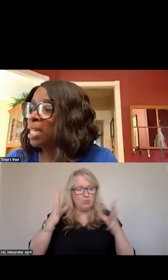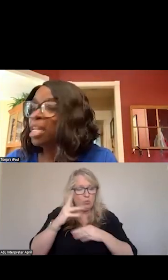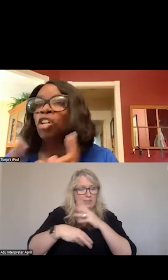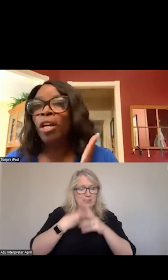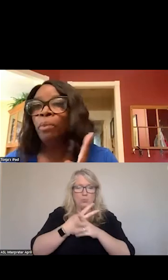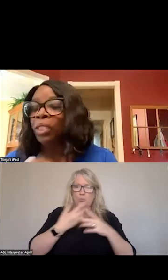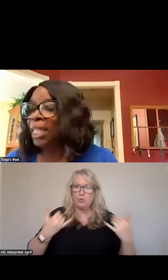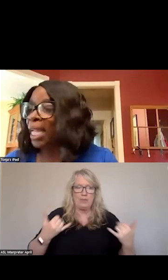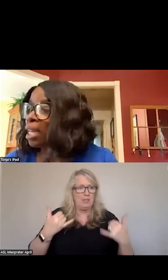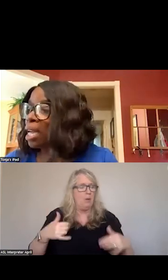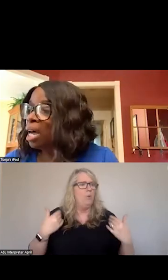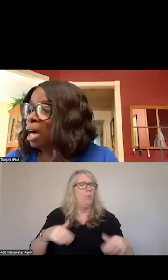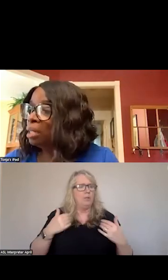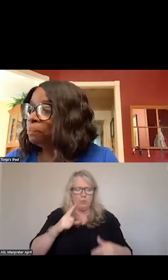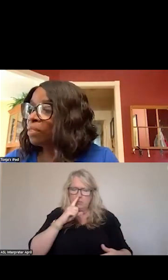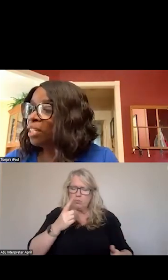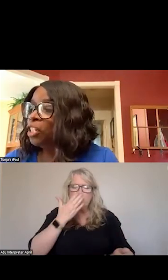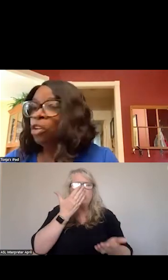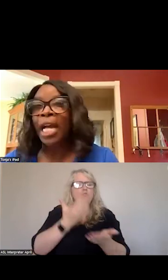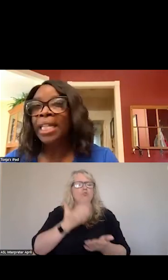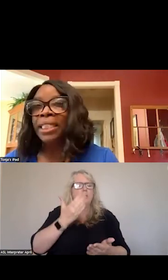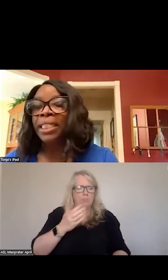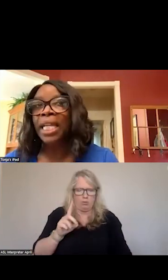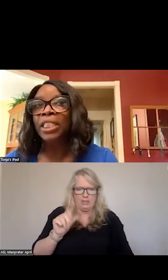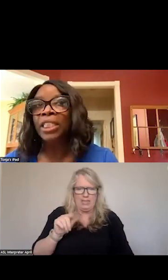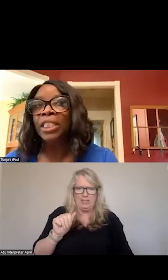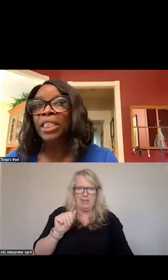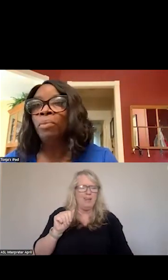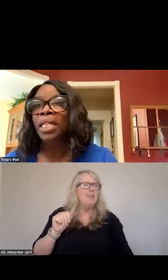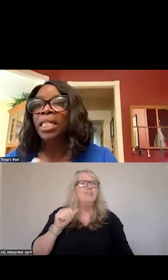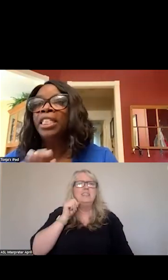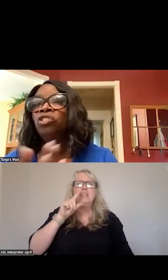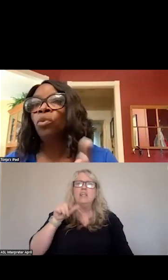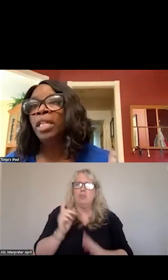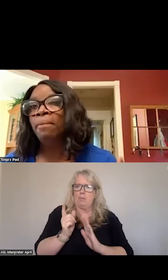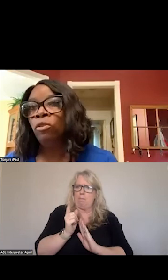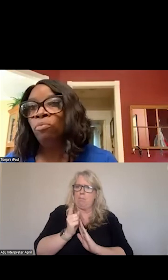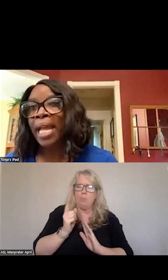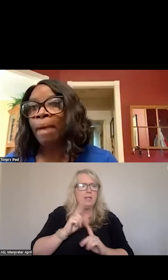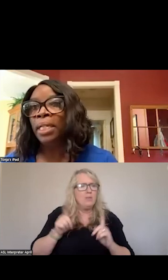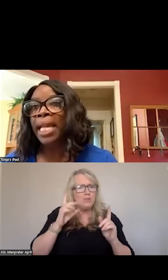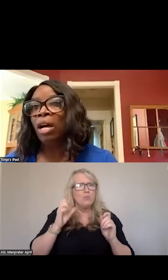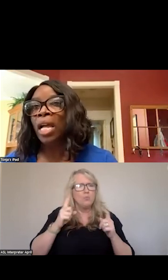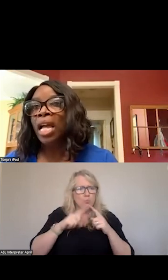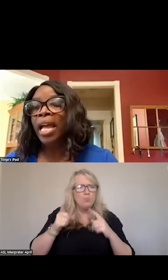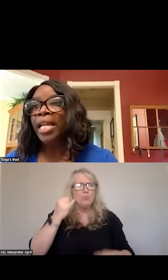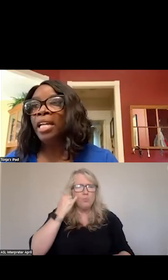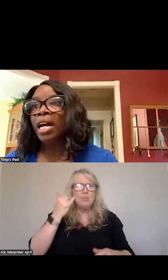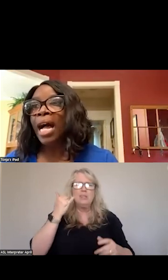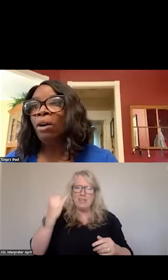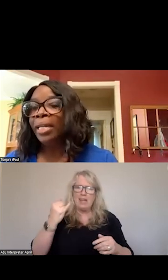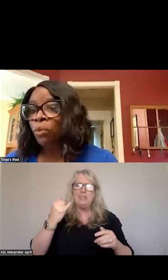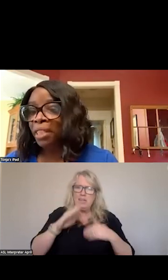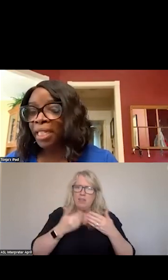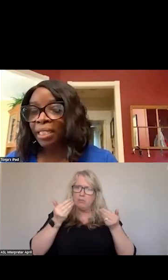in. Credible data. Guys, this is not just a moment. This is really a movement happening now. And